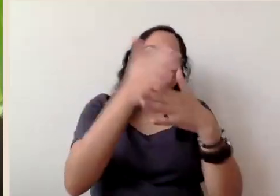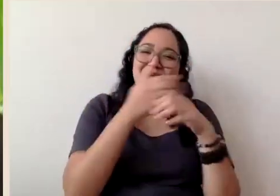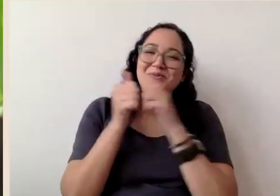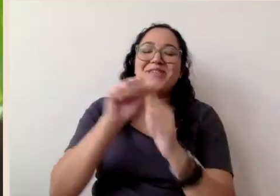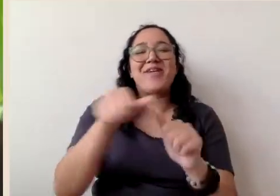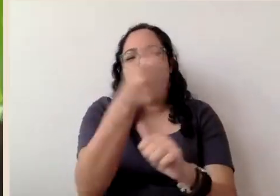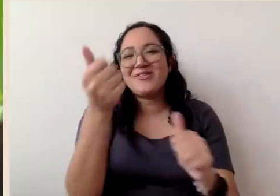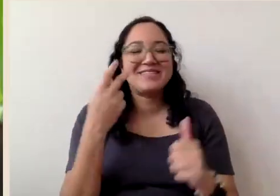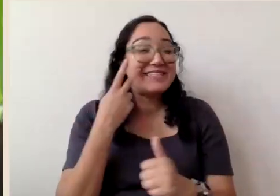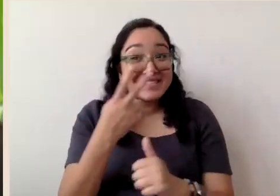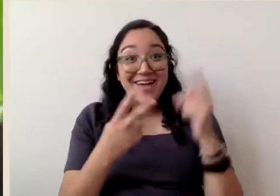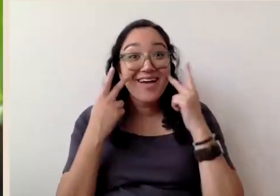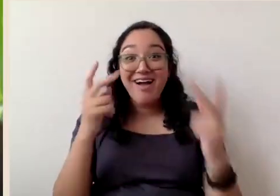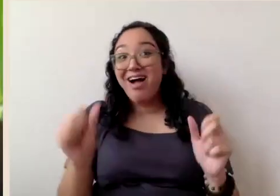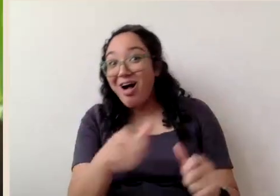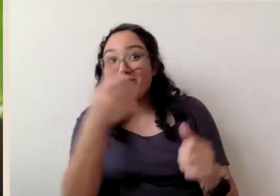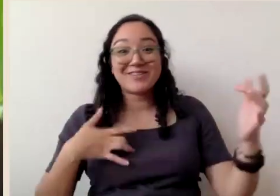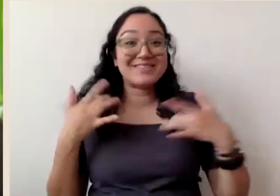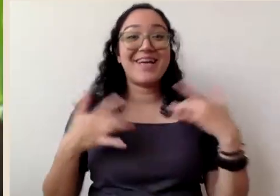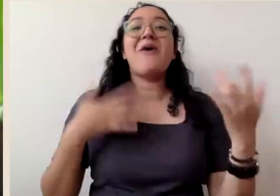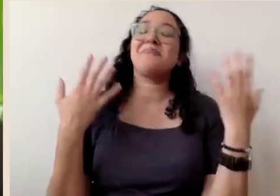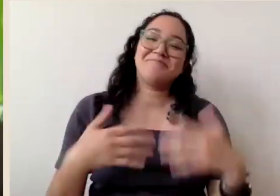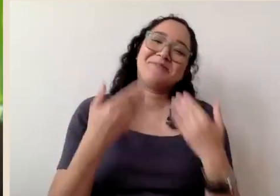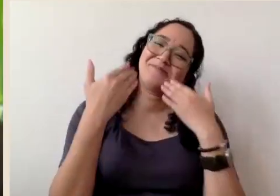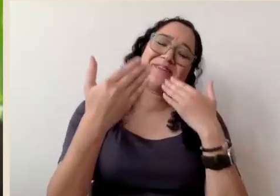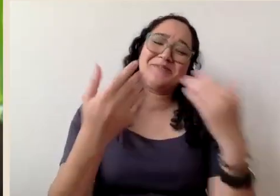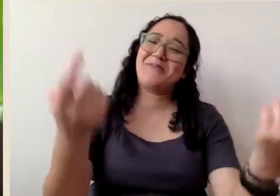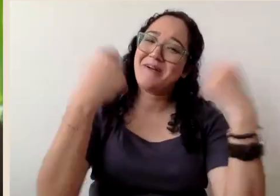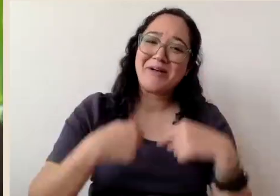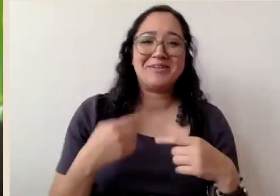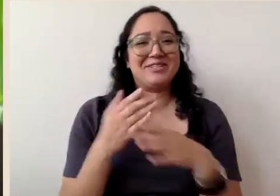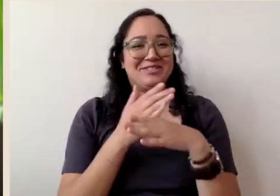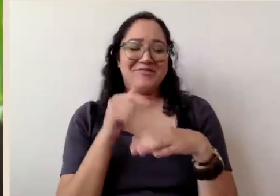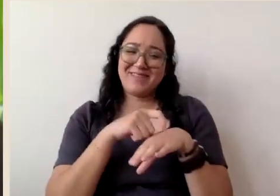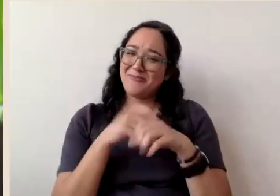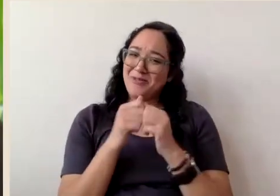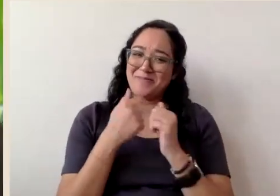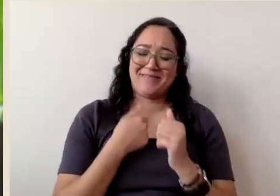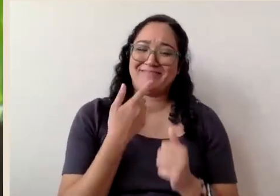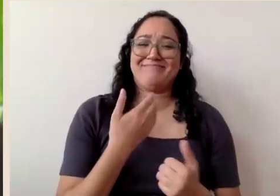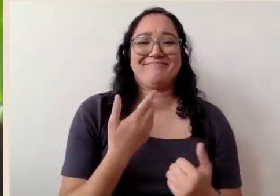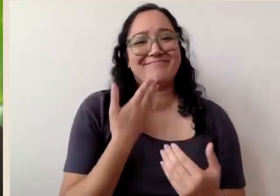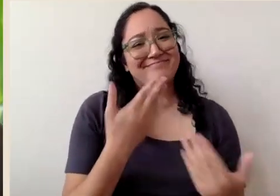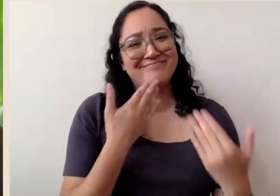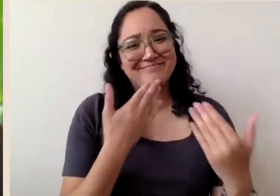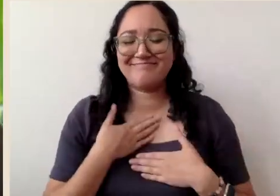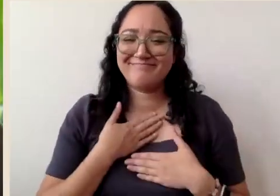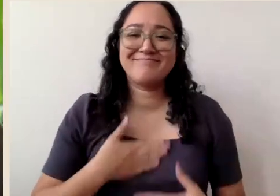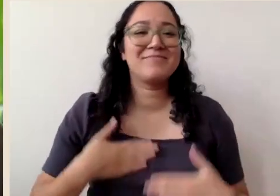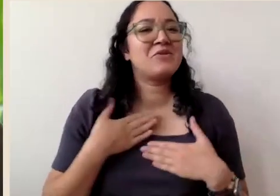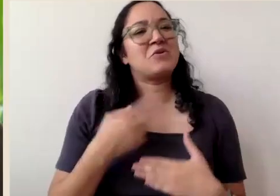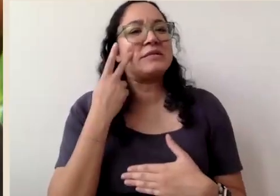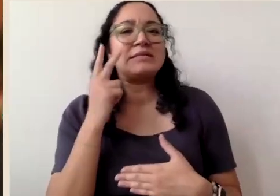that reflected as well. So thank you all for attending and sharing this time with me. I appreciate it. Let's see which questions I